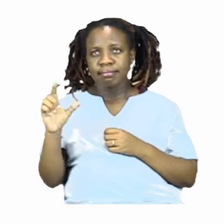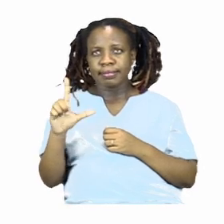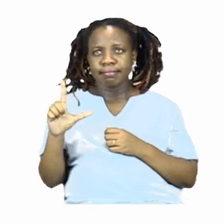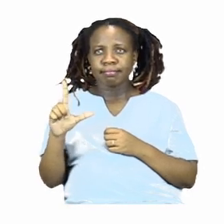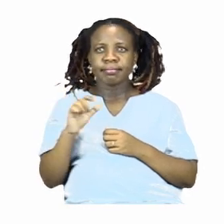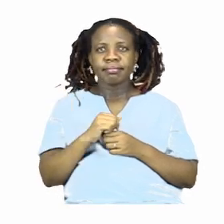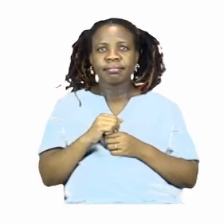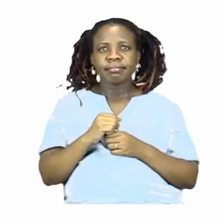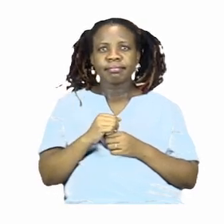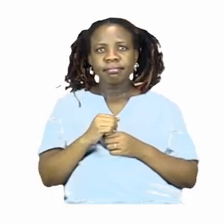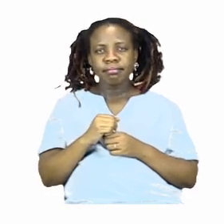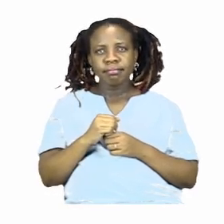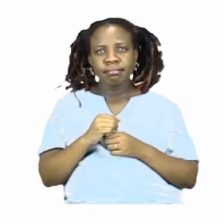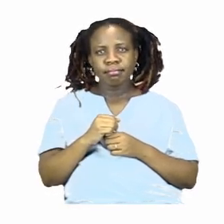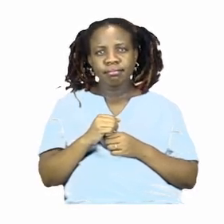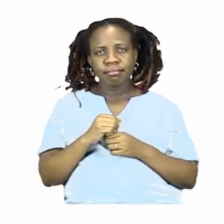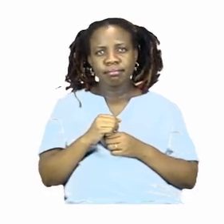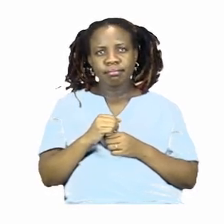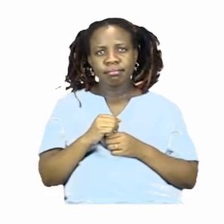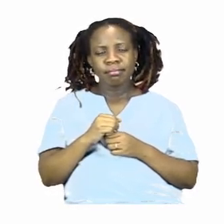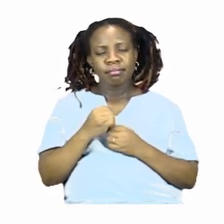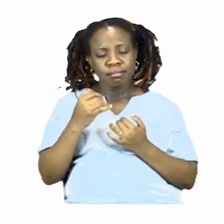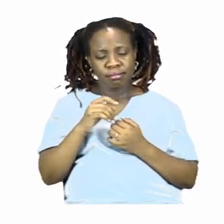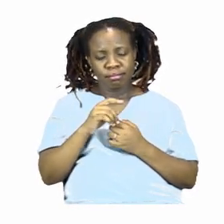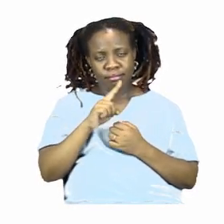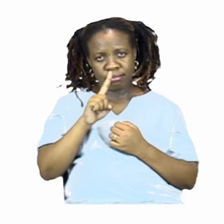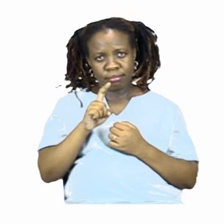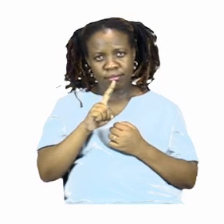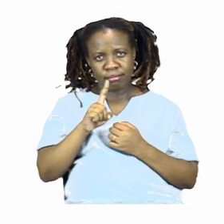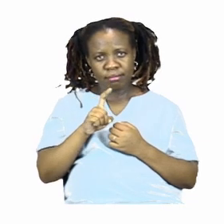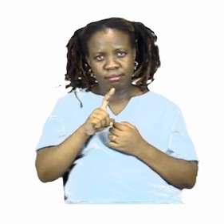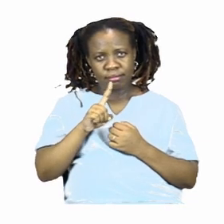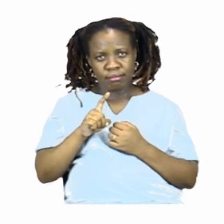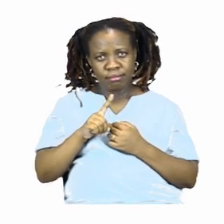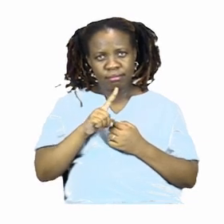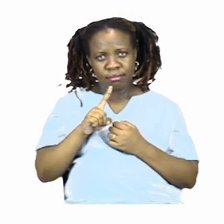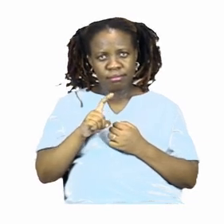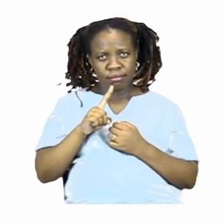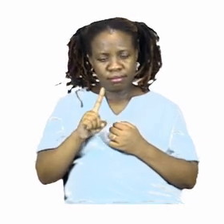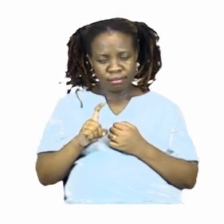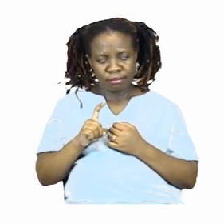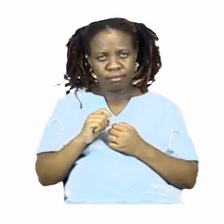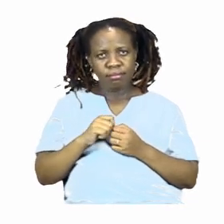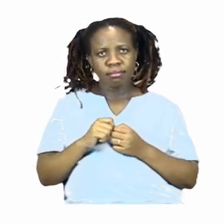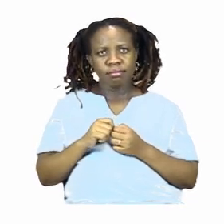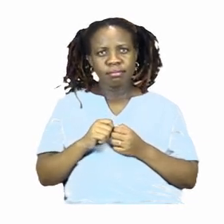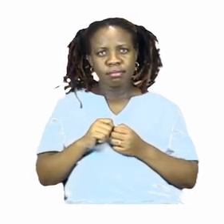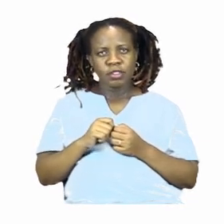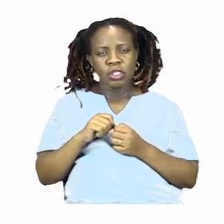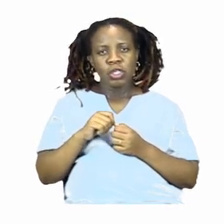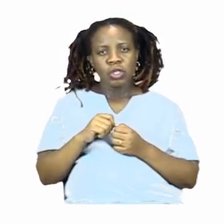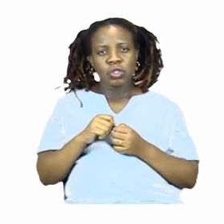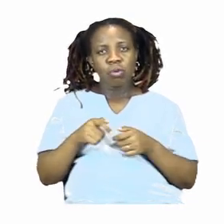you have to go ahead and look at all the questions and answer them by looking at each